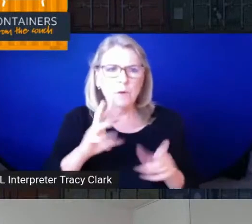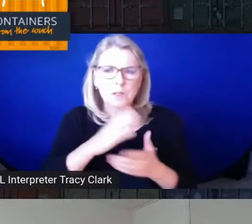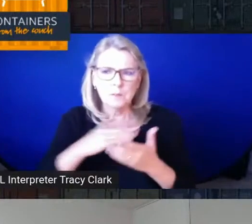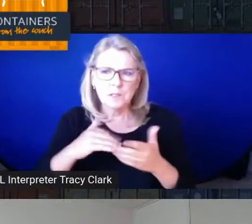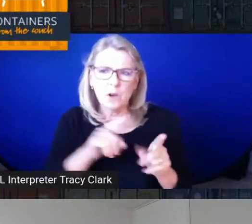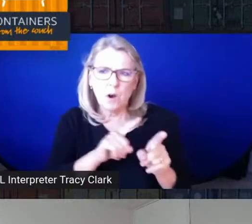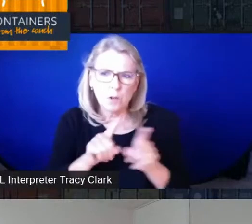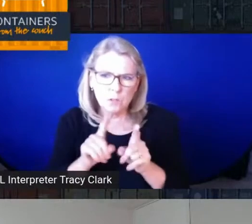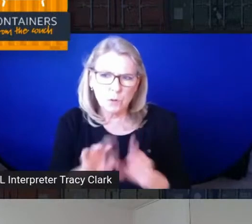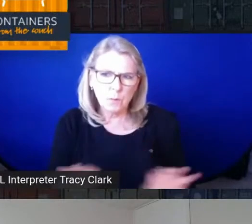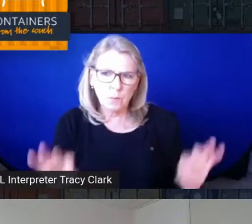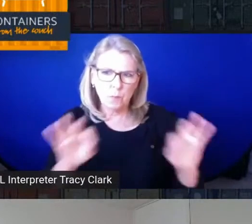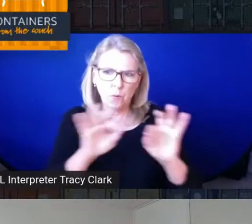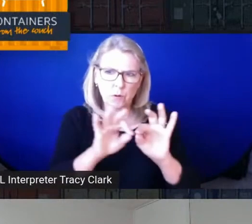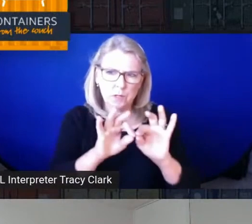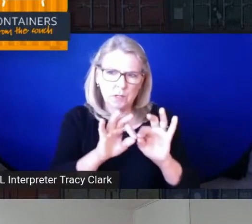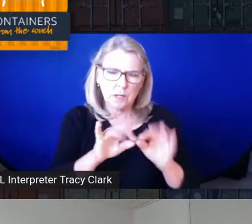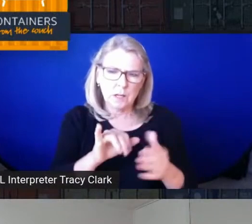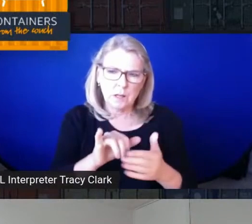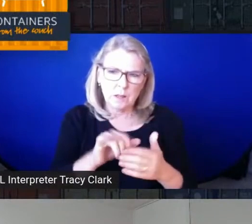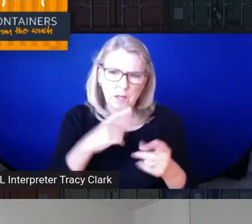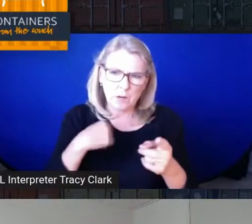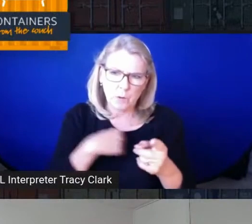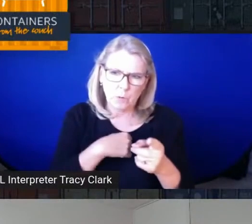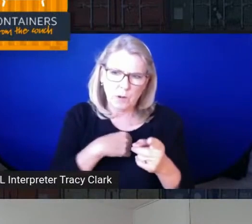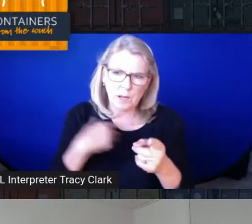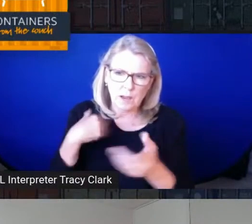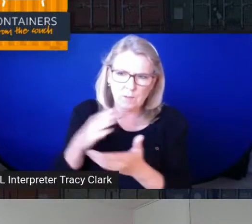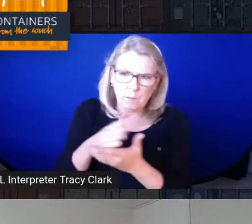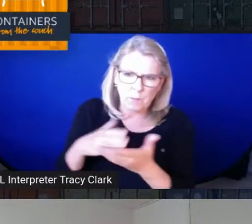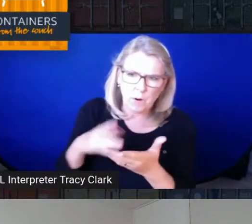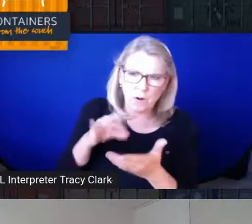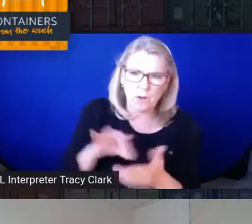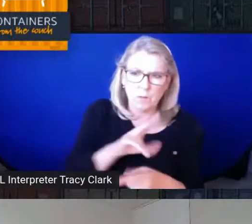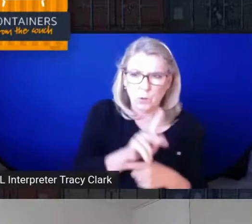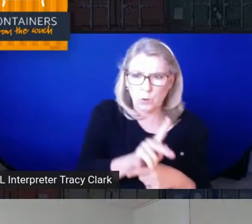the open source part, I think Kubernetes is taking,